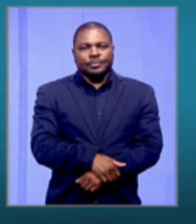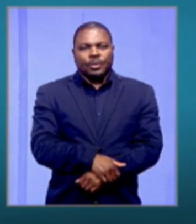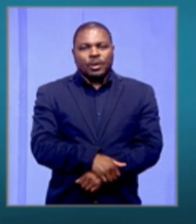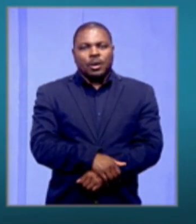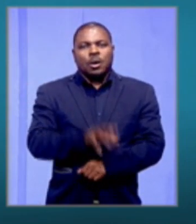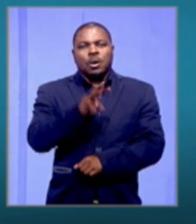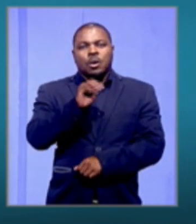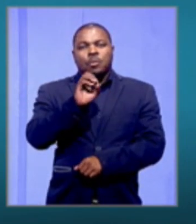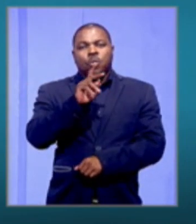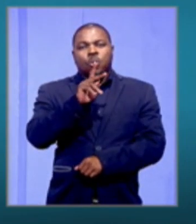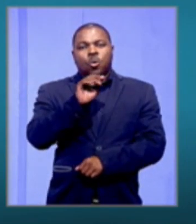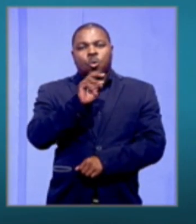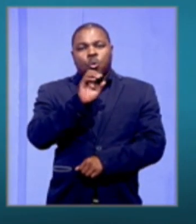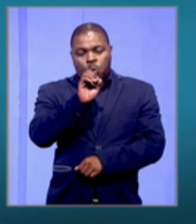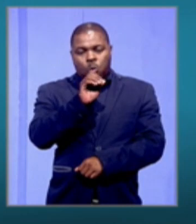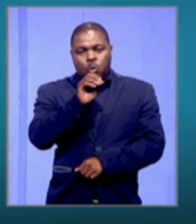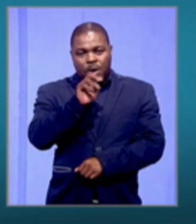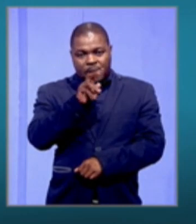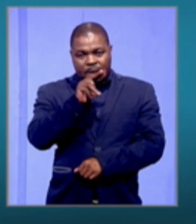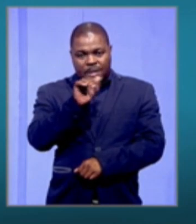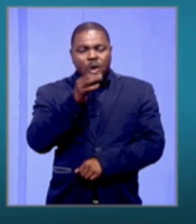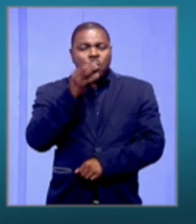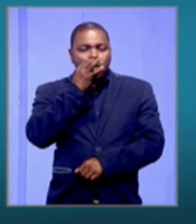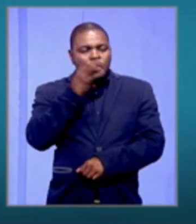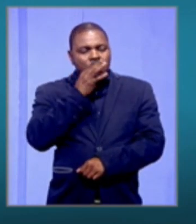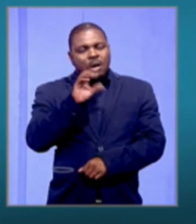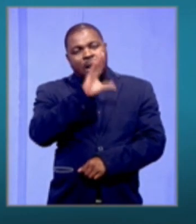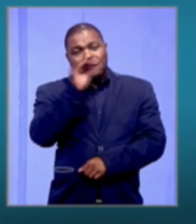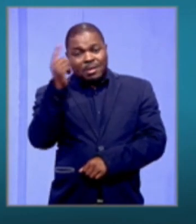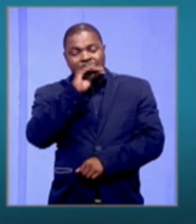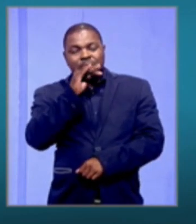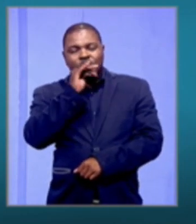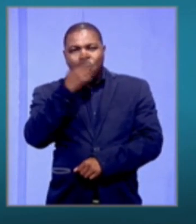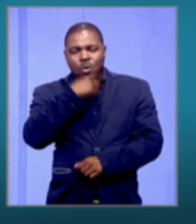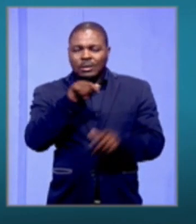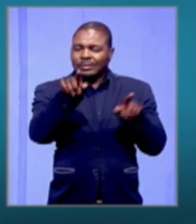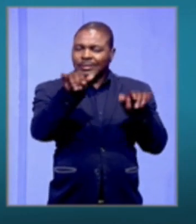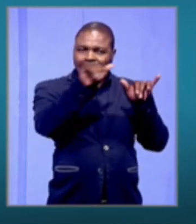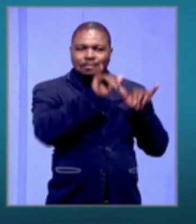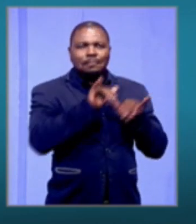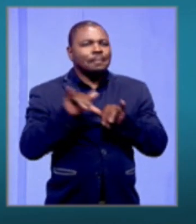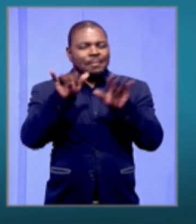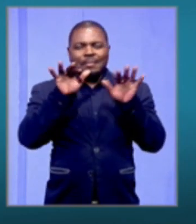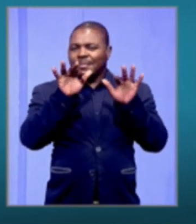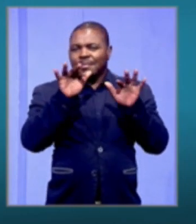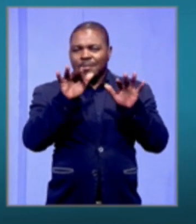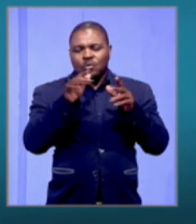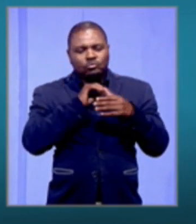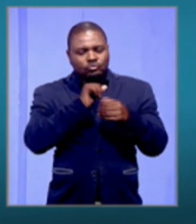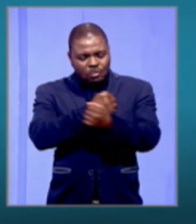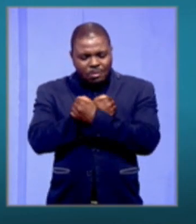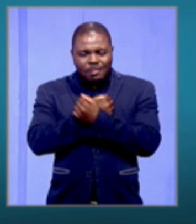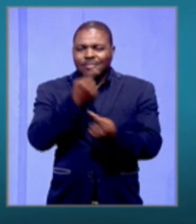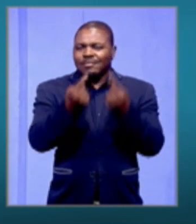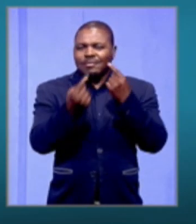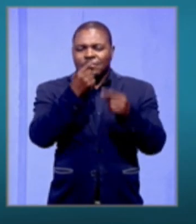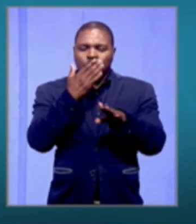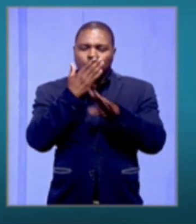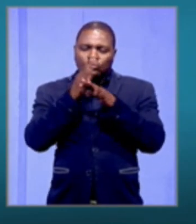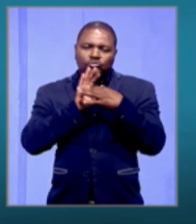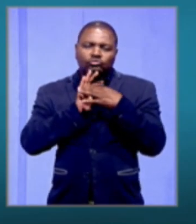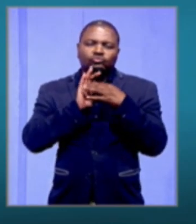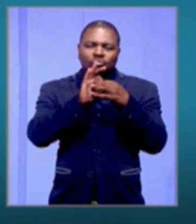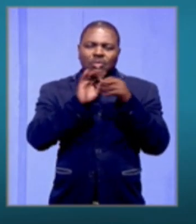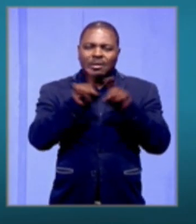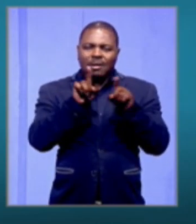Mpho Mokwena o re letsatsi la Aforika le bolela gore re batho ba tee re tshwanetse go ratana, re kwane, re berekišane bjale ka